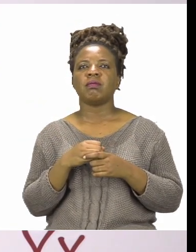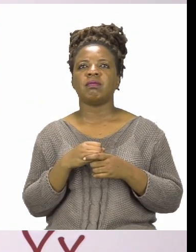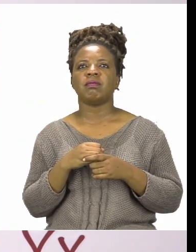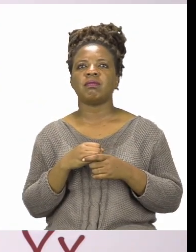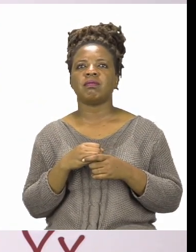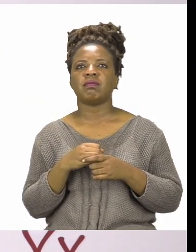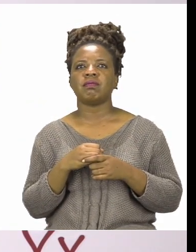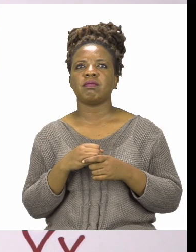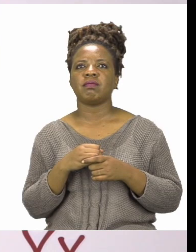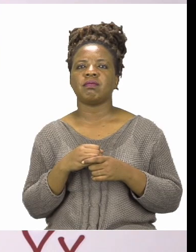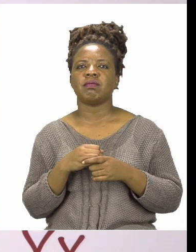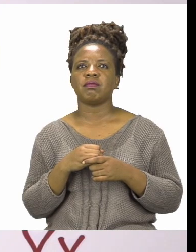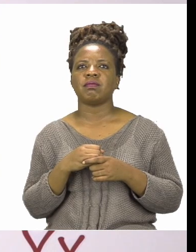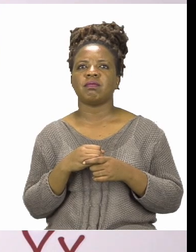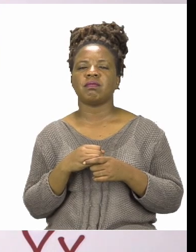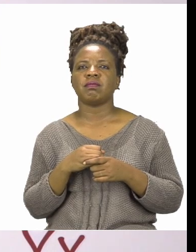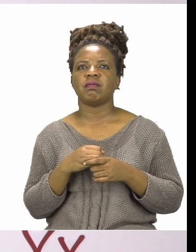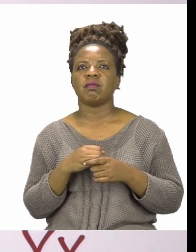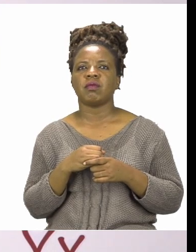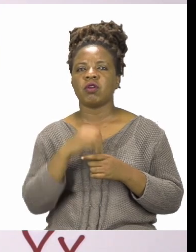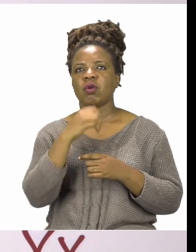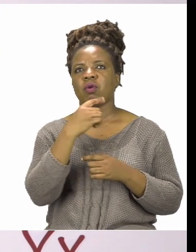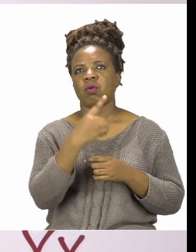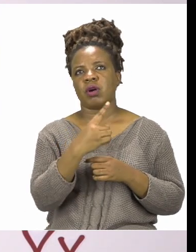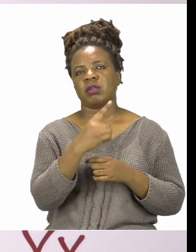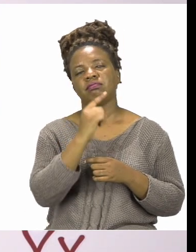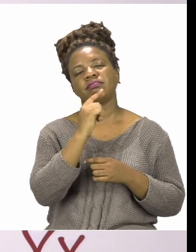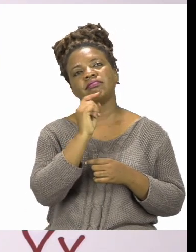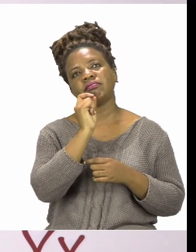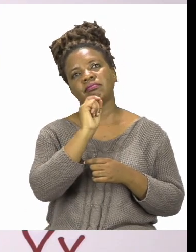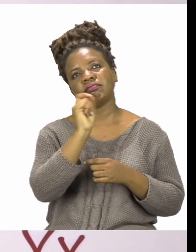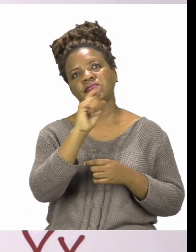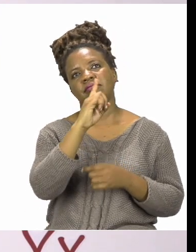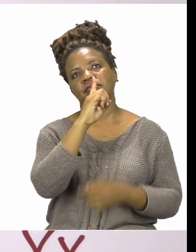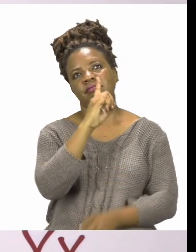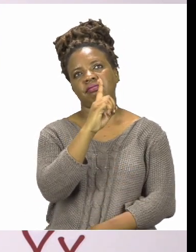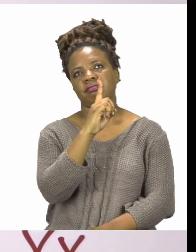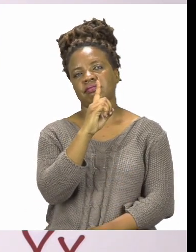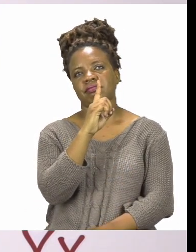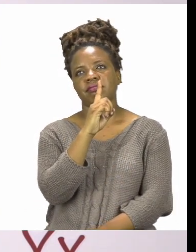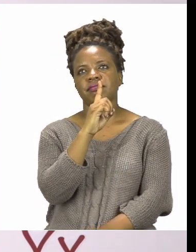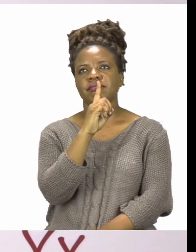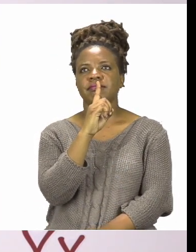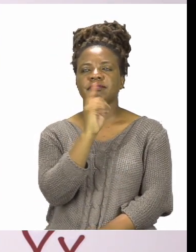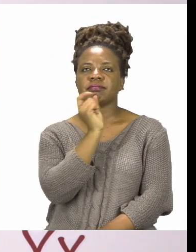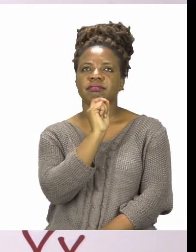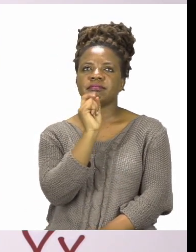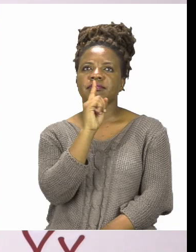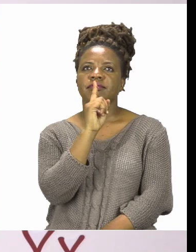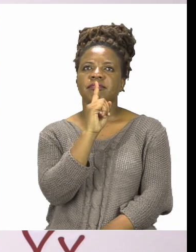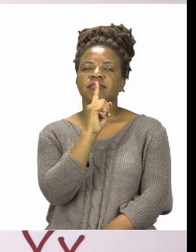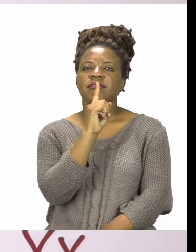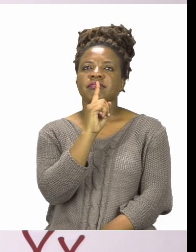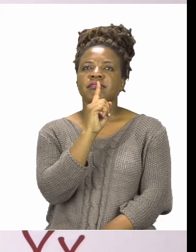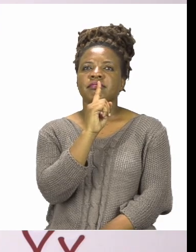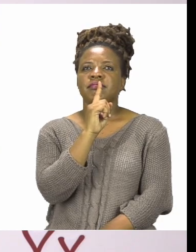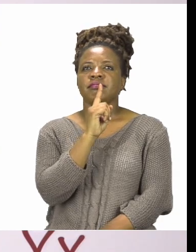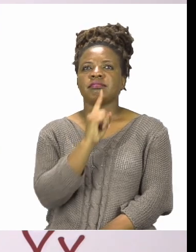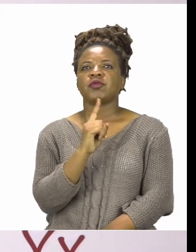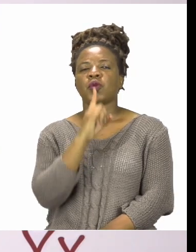answer, that means 1 is our answer in the box. So now it